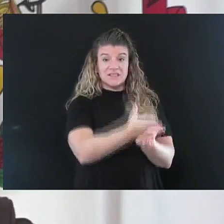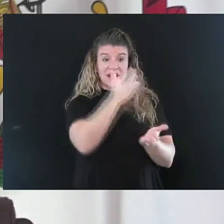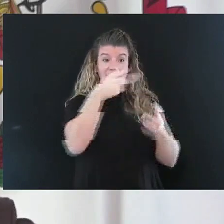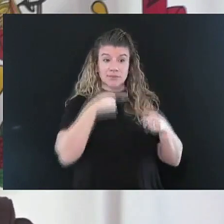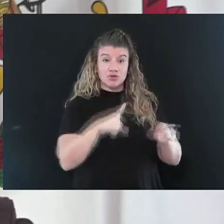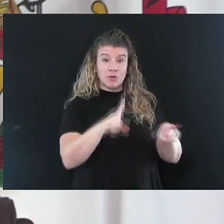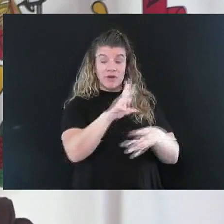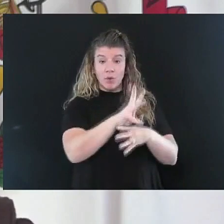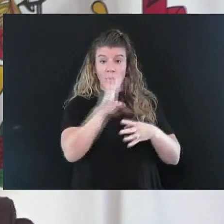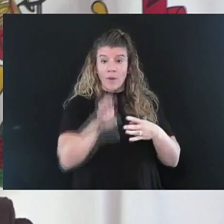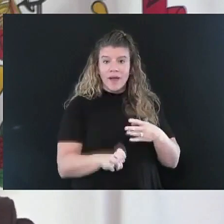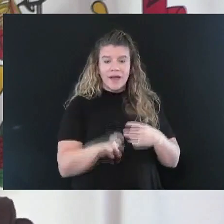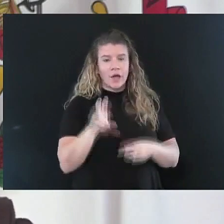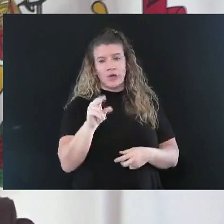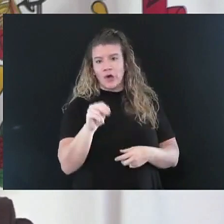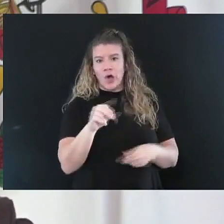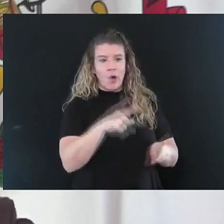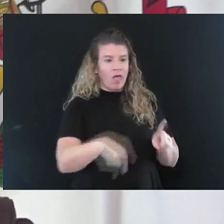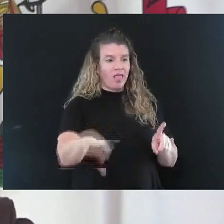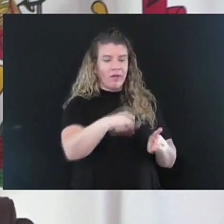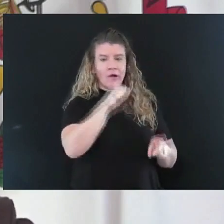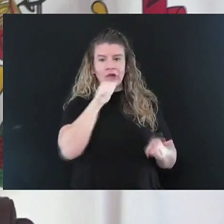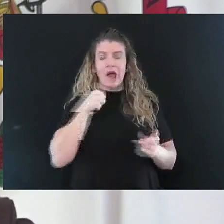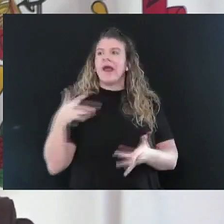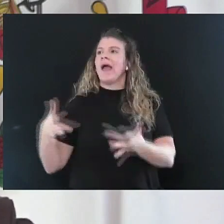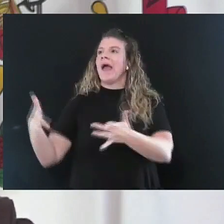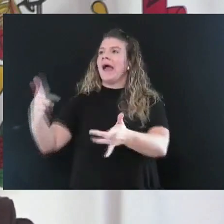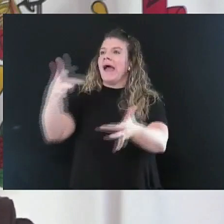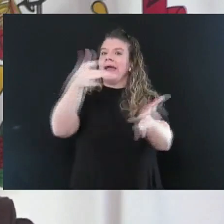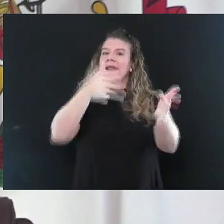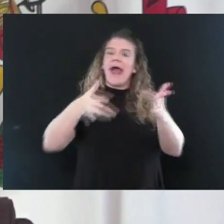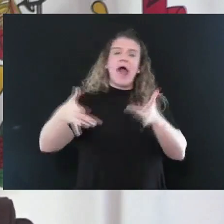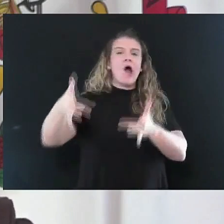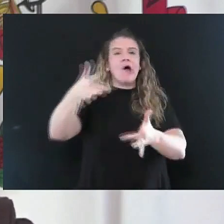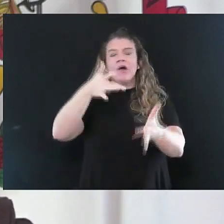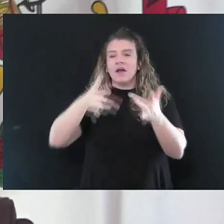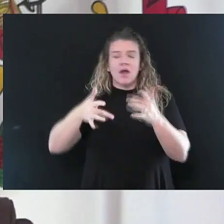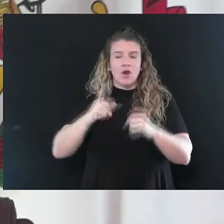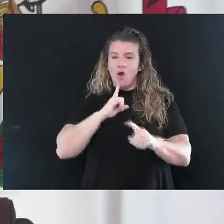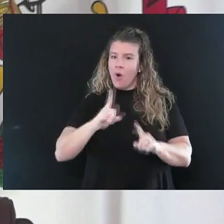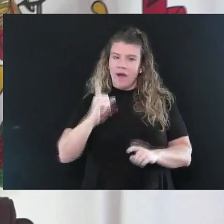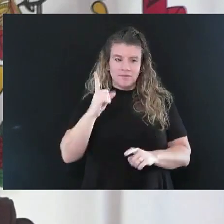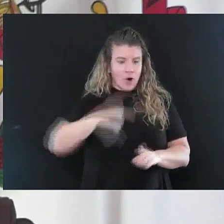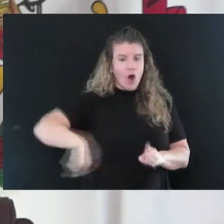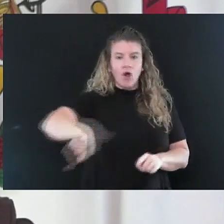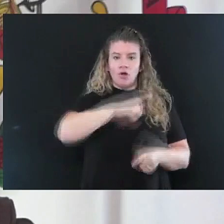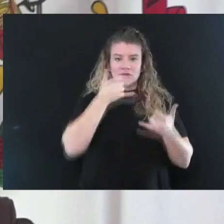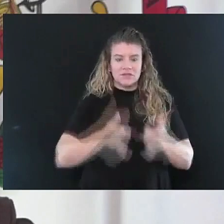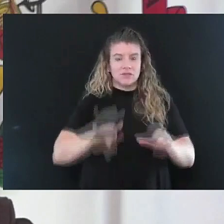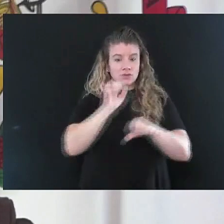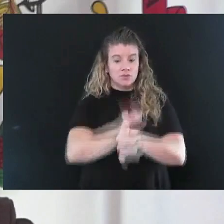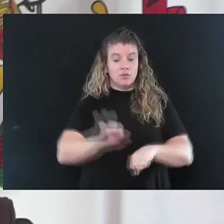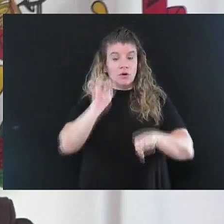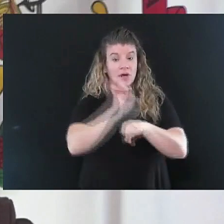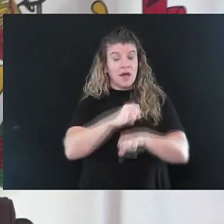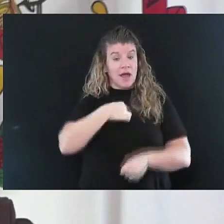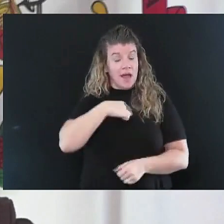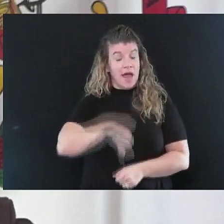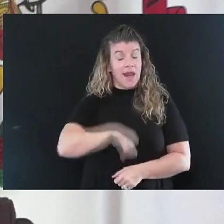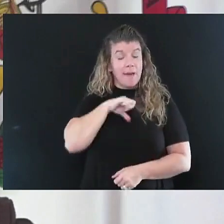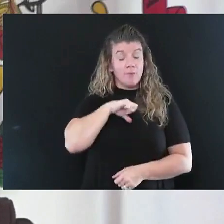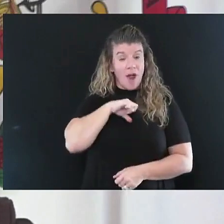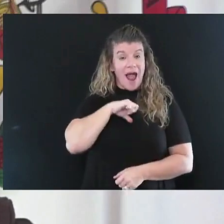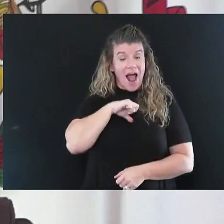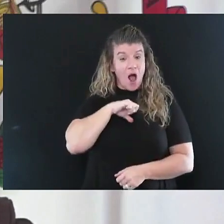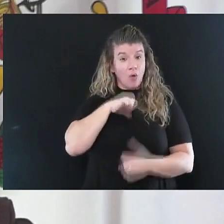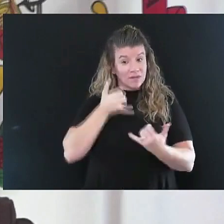out hanging out and everything. Everybody's still working. And I'm very proud